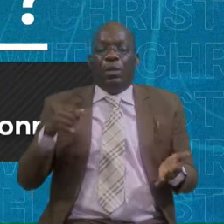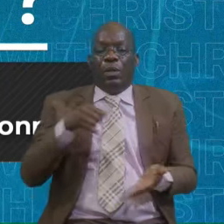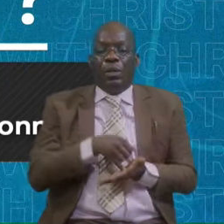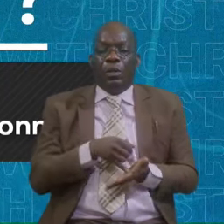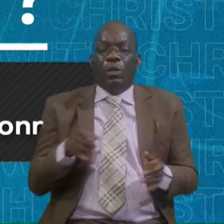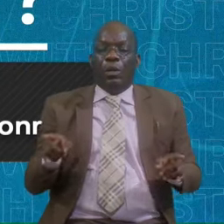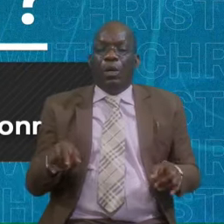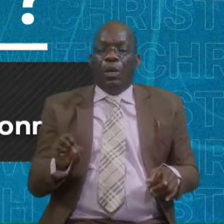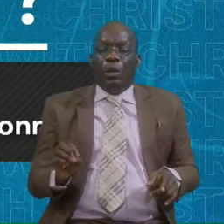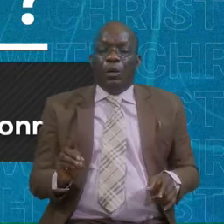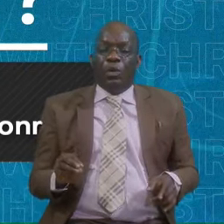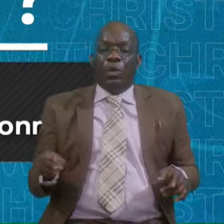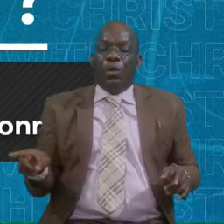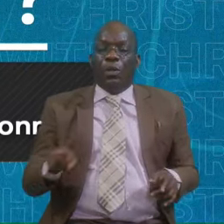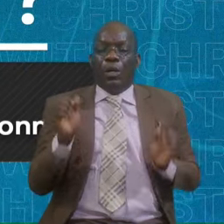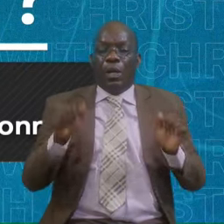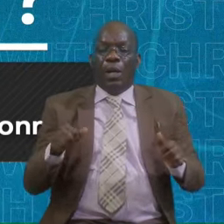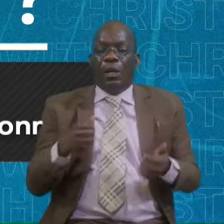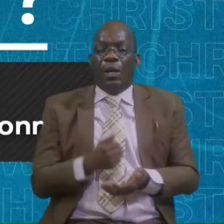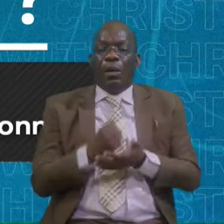to help you.